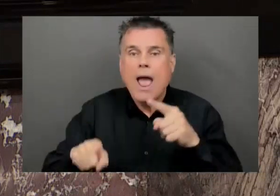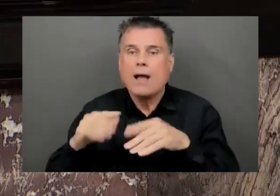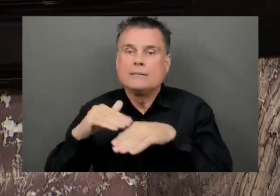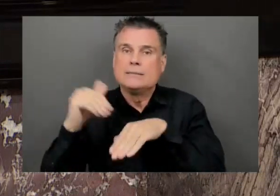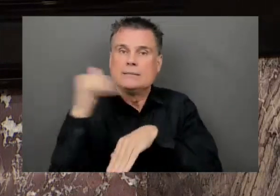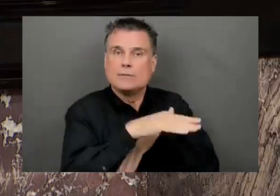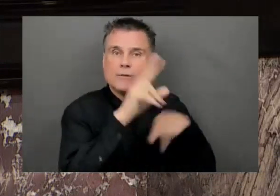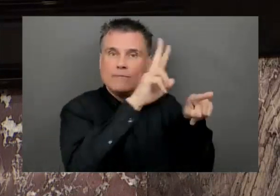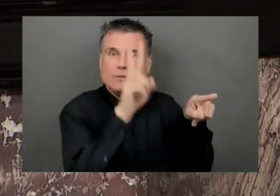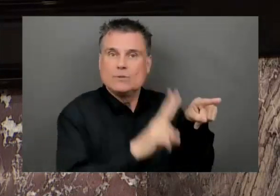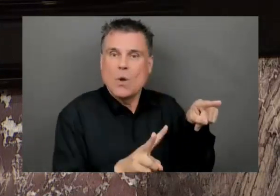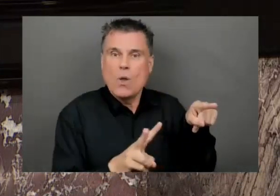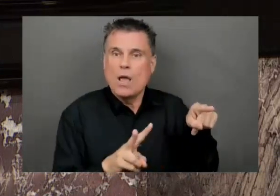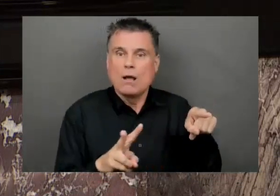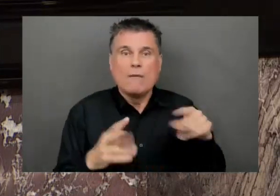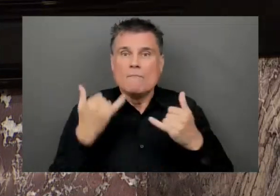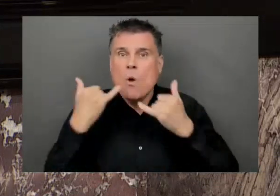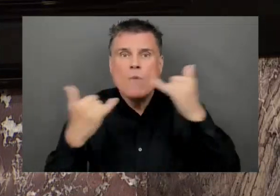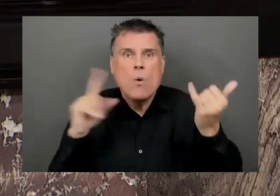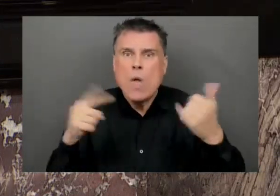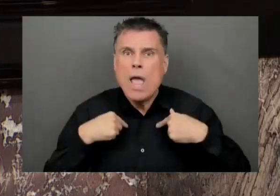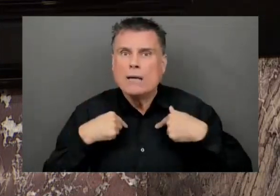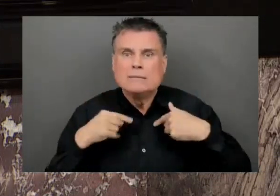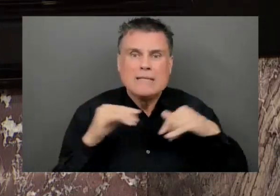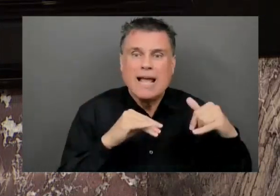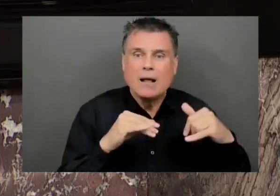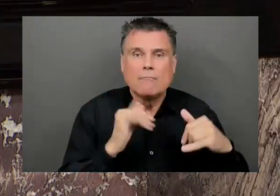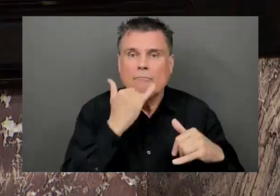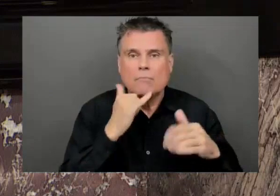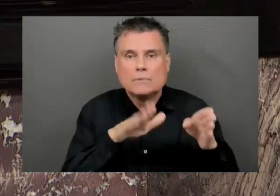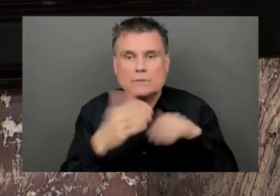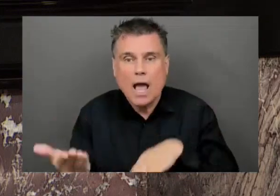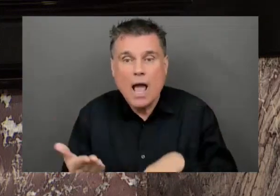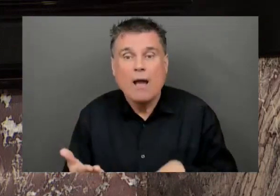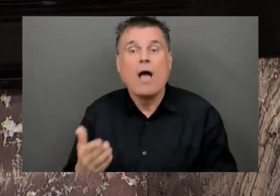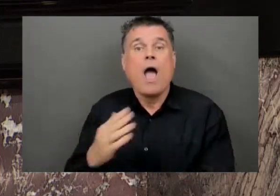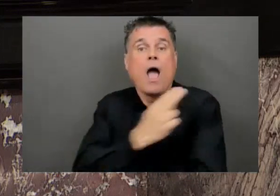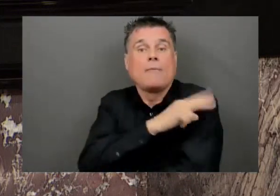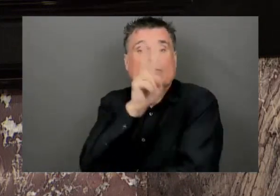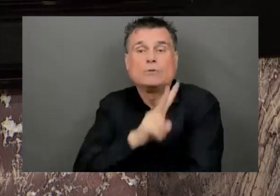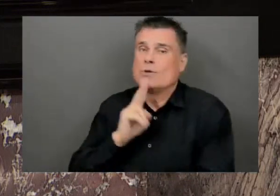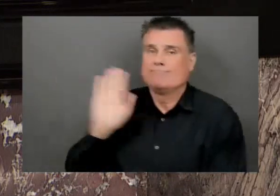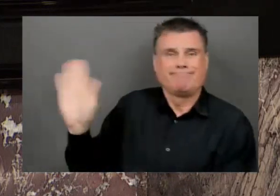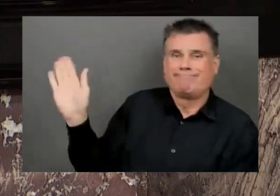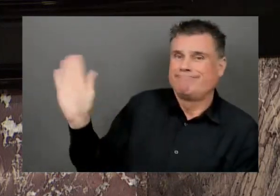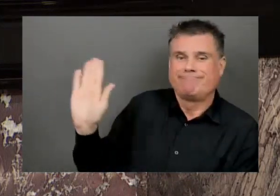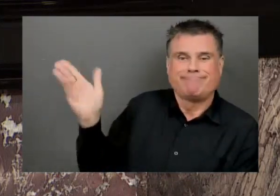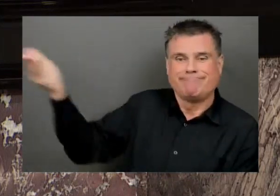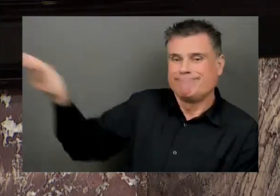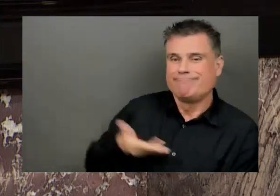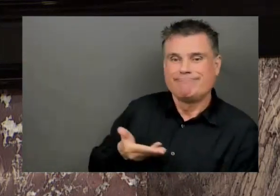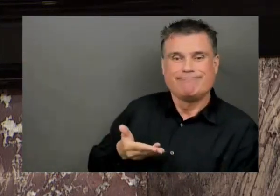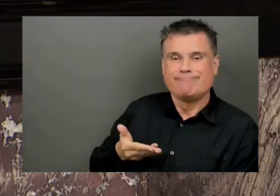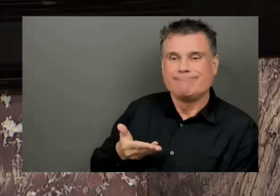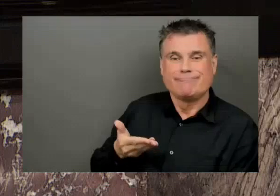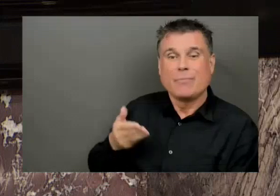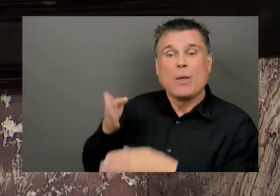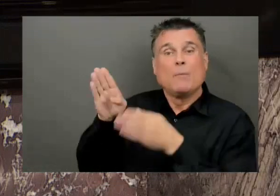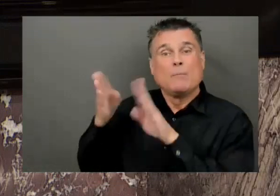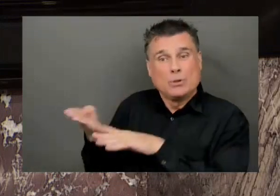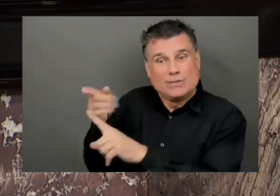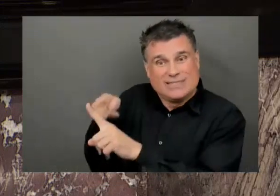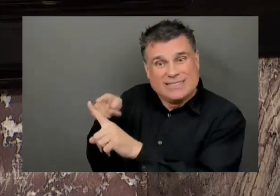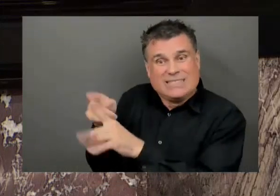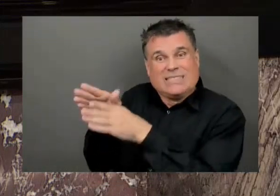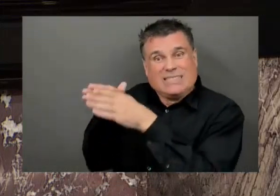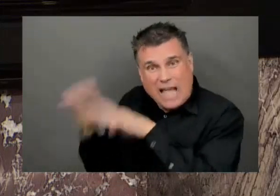refused to admit that patient. They bled out at the Nanaimo Hospital. People in Nanaimo are demanding a heart catheterization lab. I